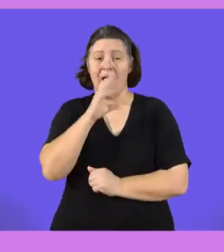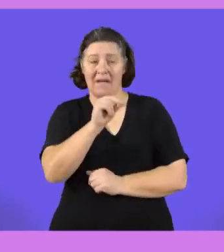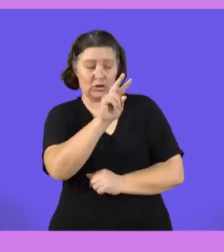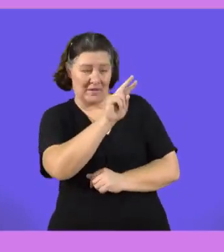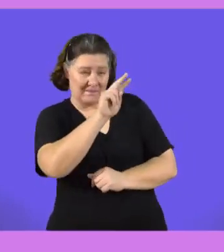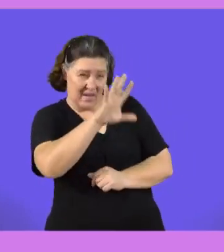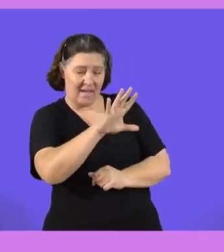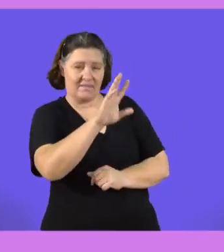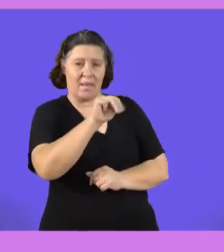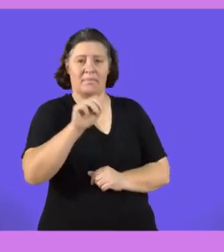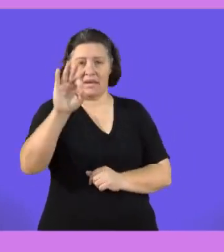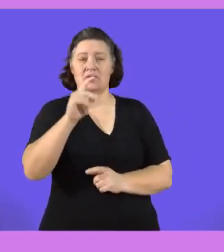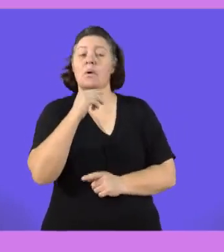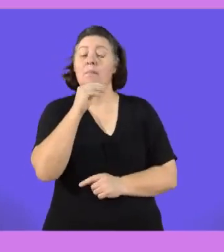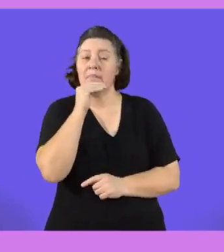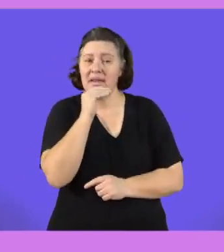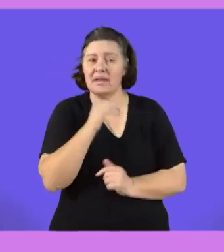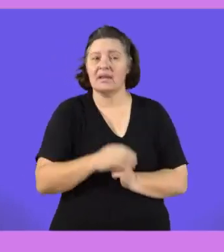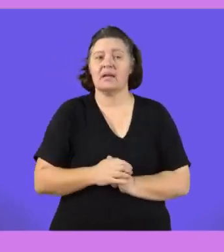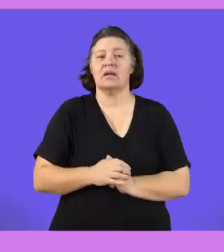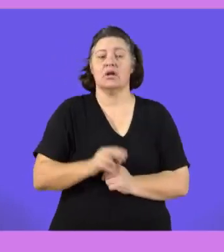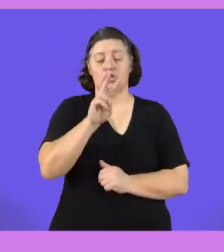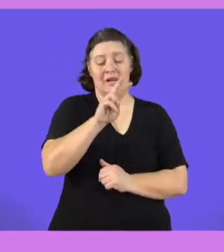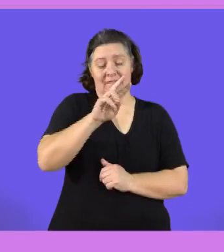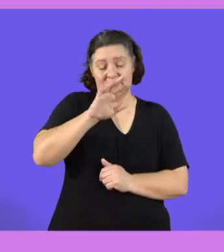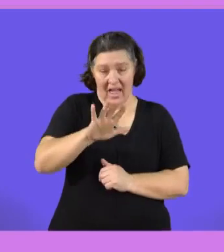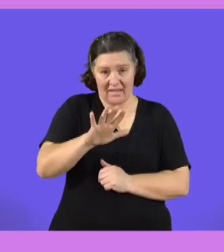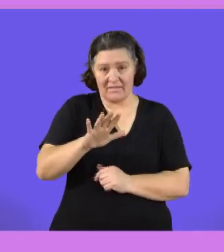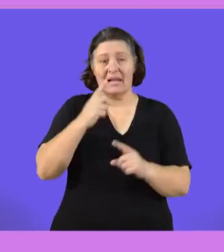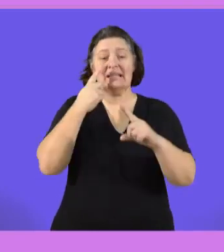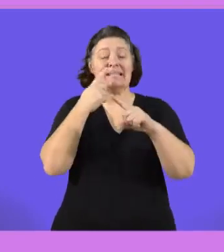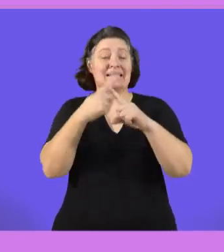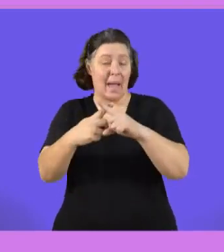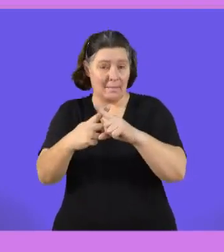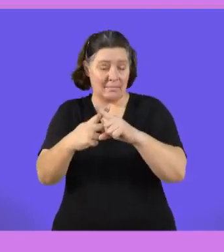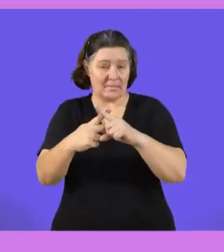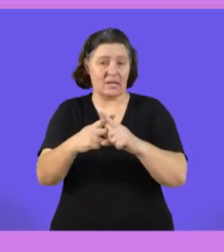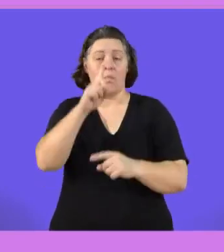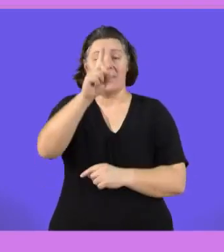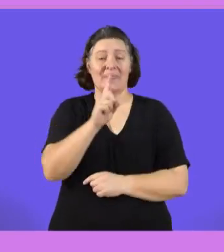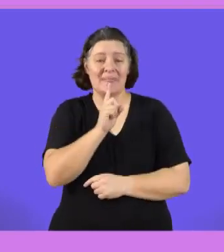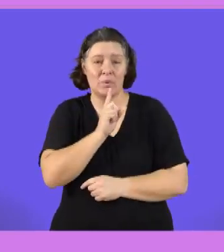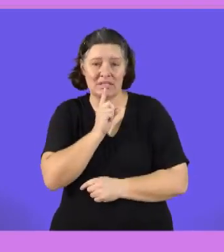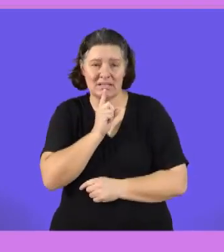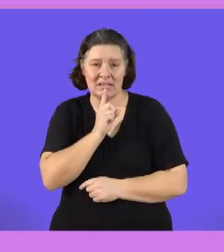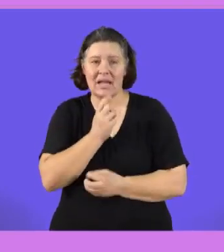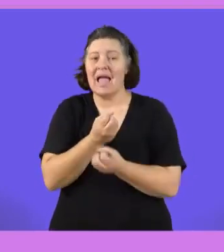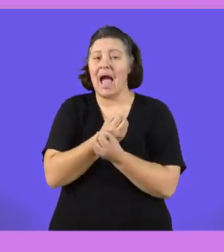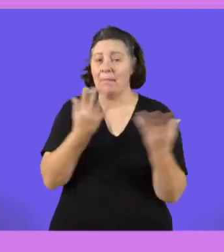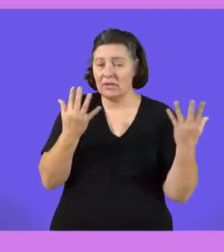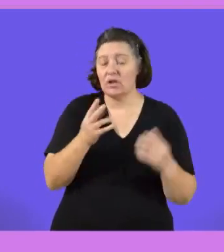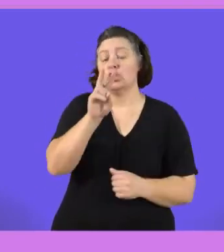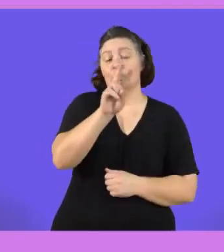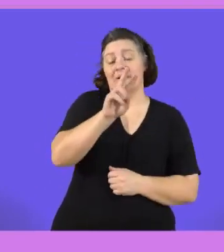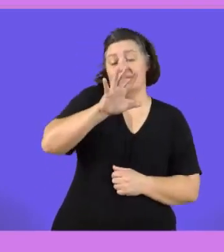meters. So what will I say? Therefore, I say 25 multiplied by 1,000. So that will give me